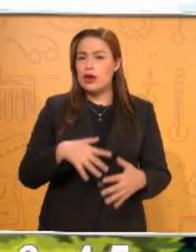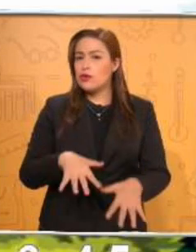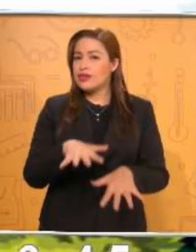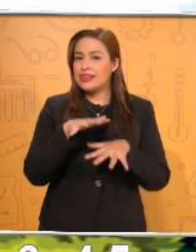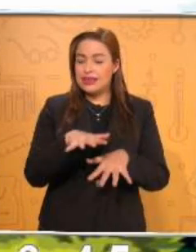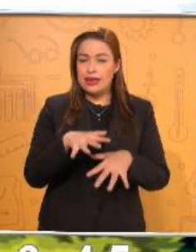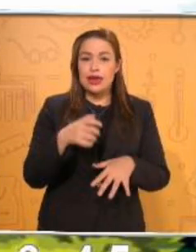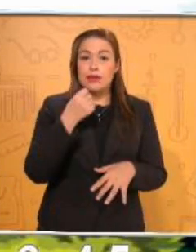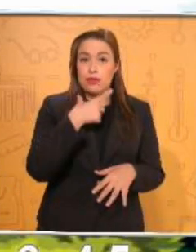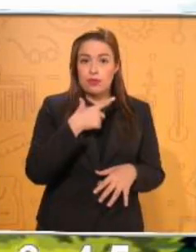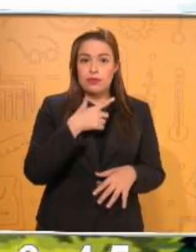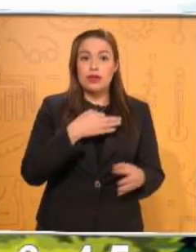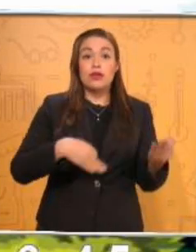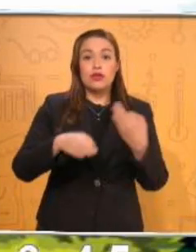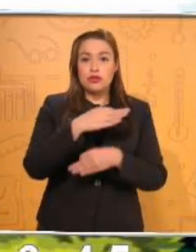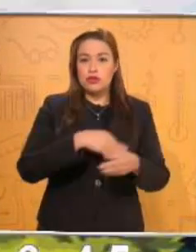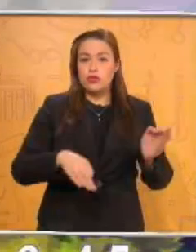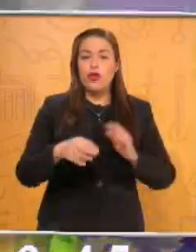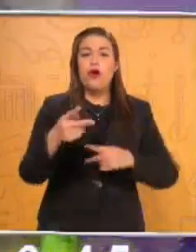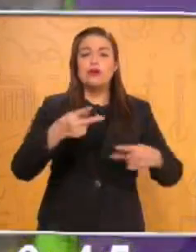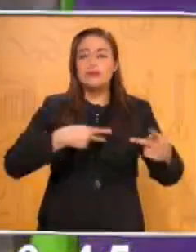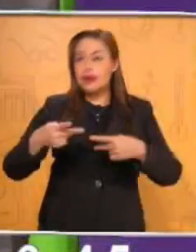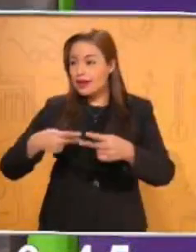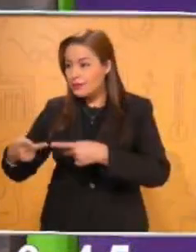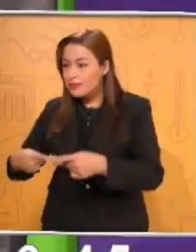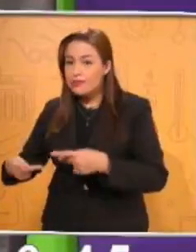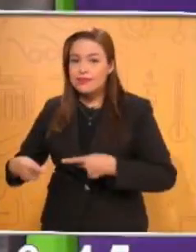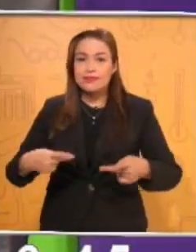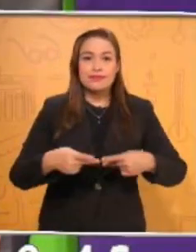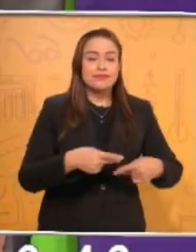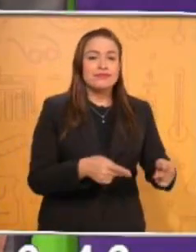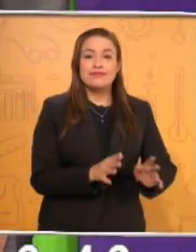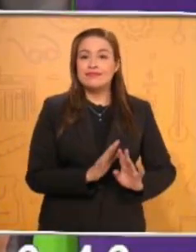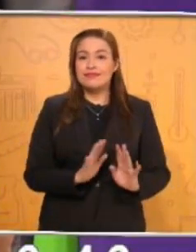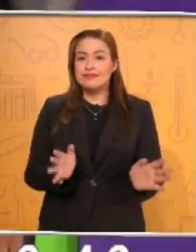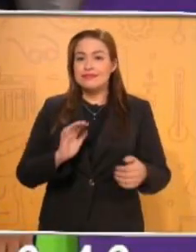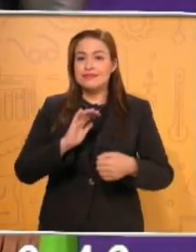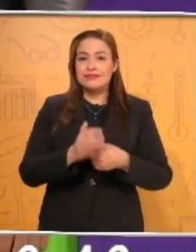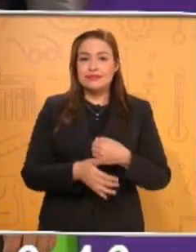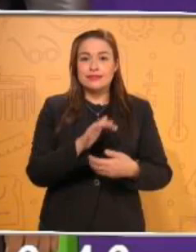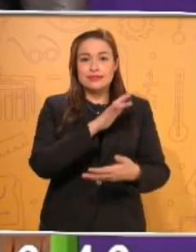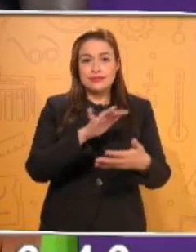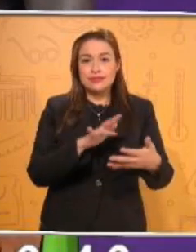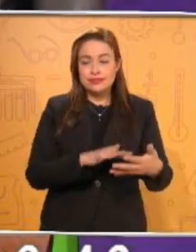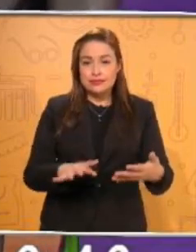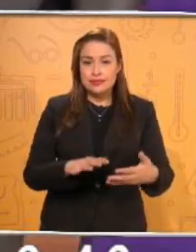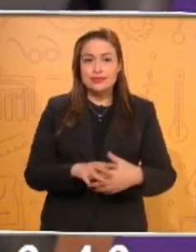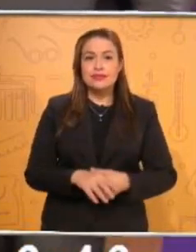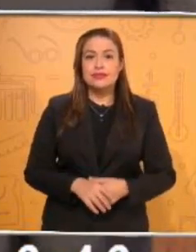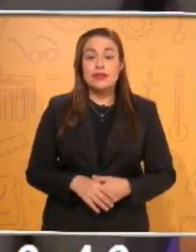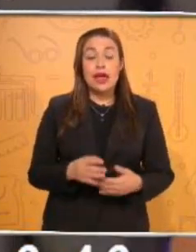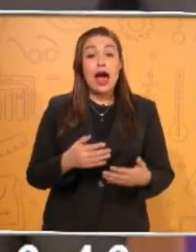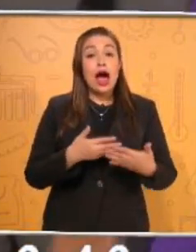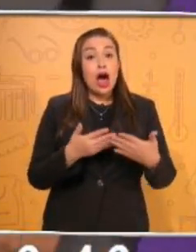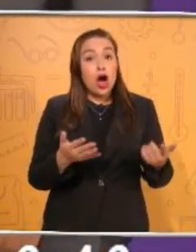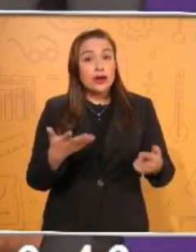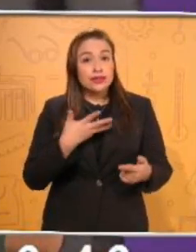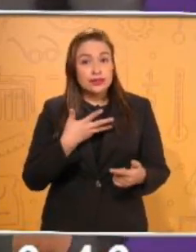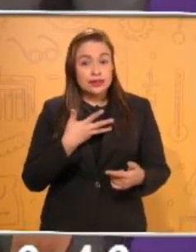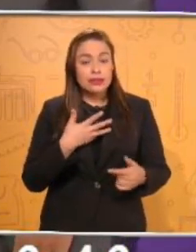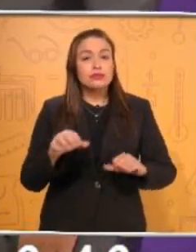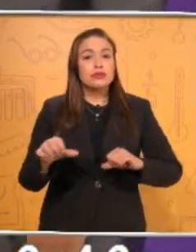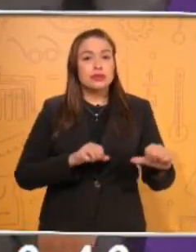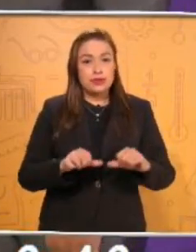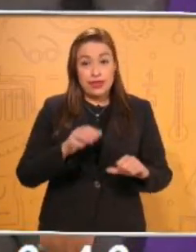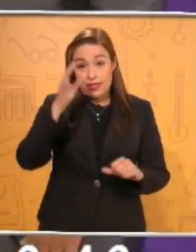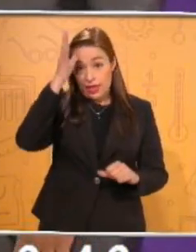with all preparations. We finished our reading. Then we got an activity. According